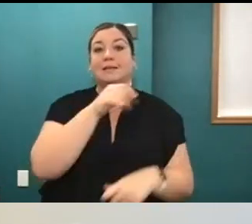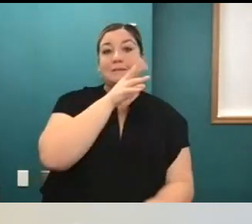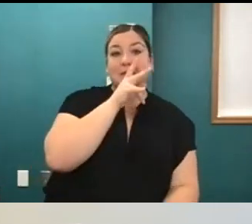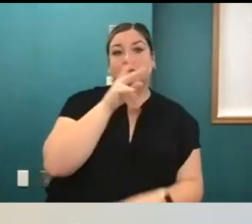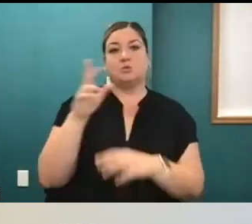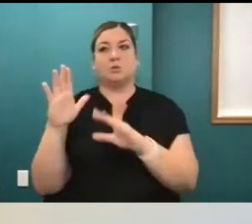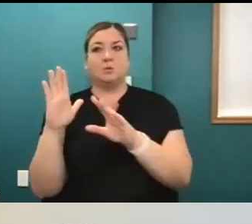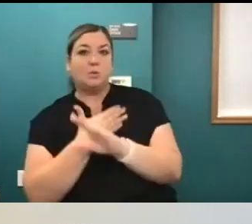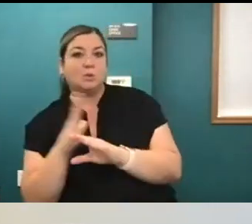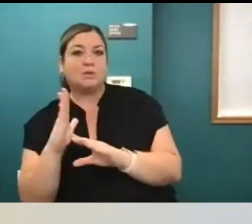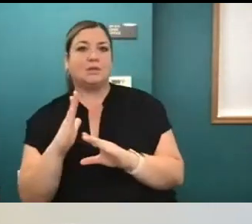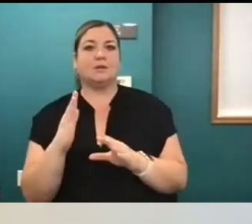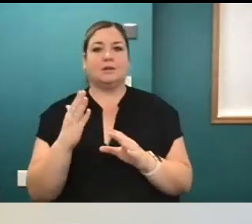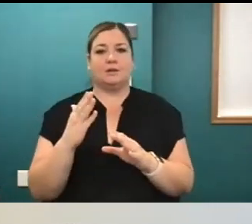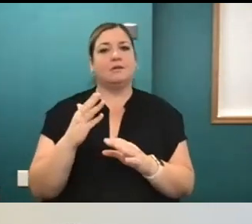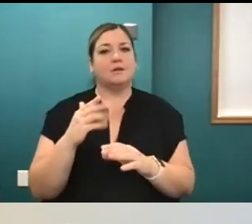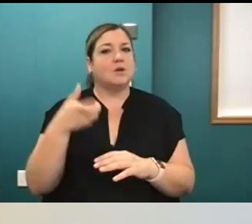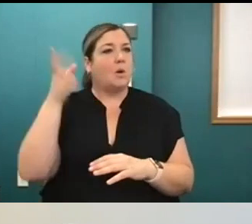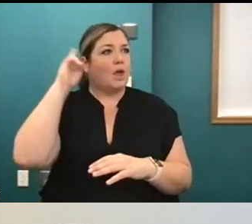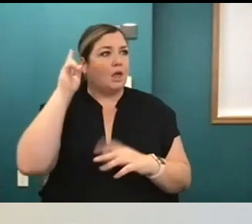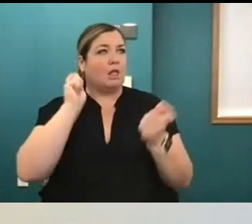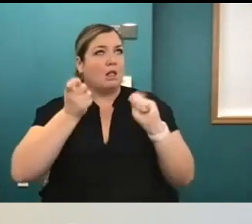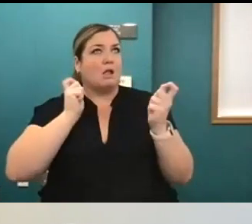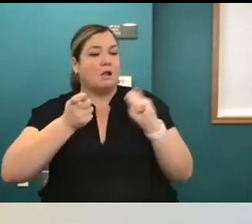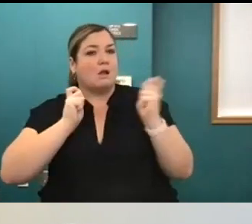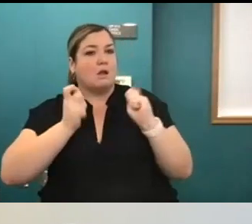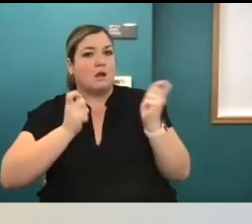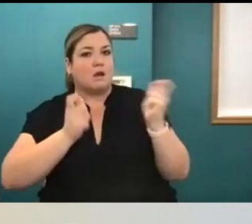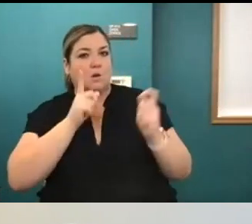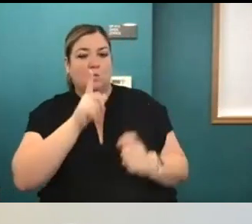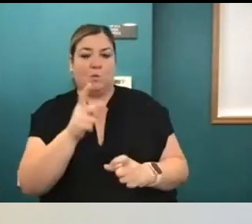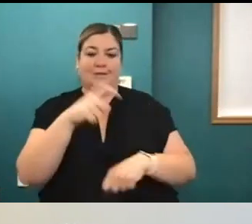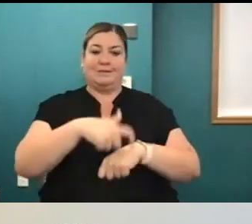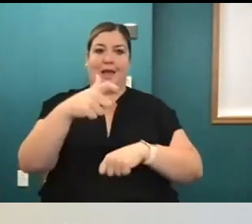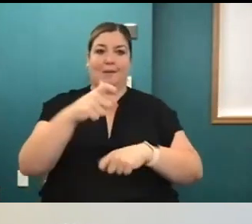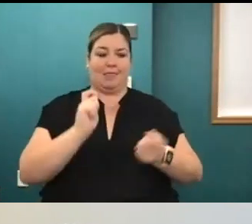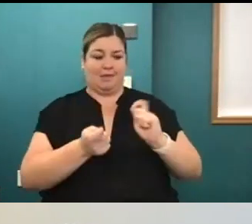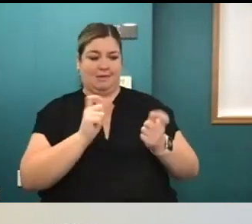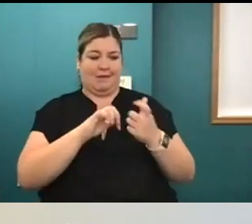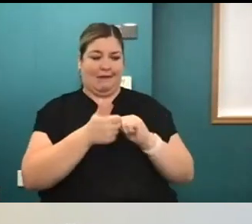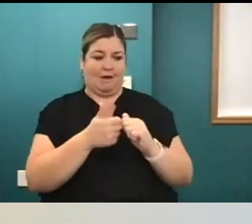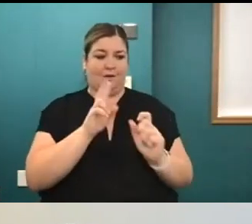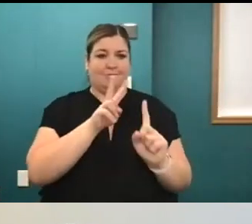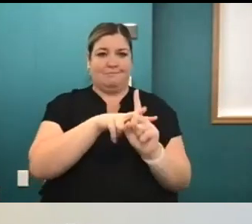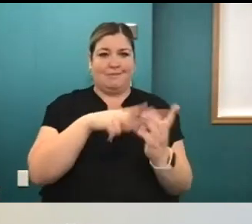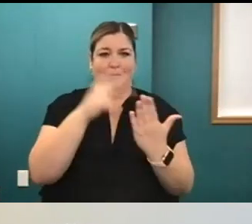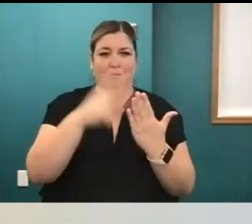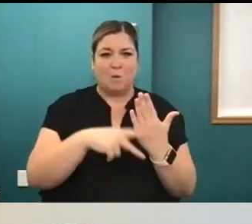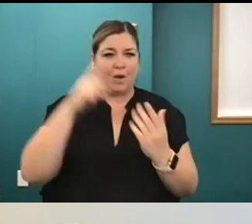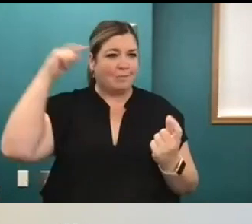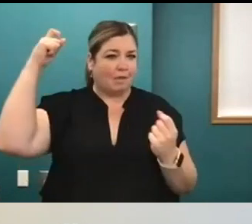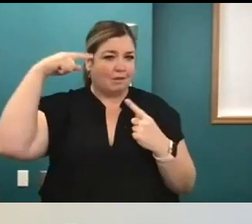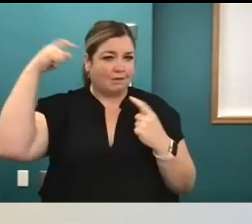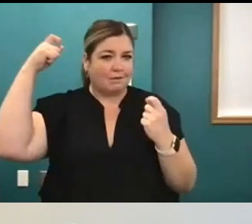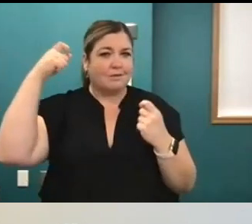music? So it's doing all of that in real time and then modifying how it's utilizing the programming of that sound and that signal to